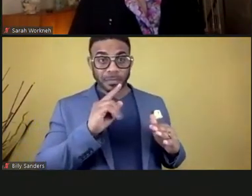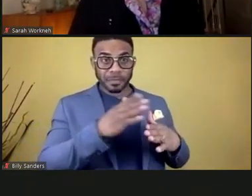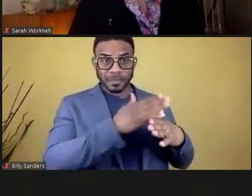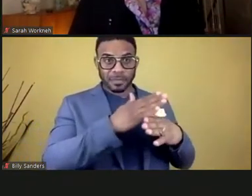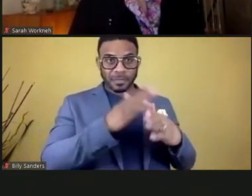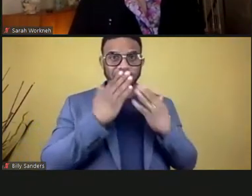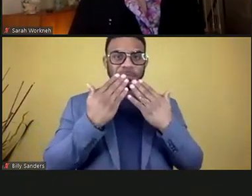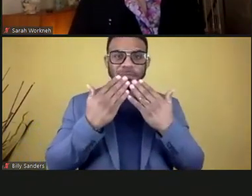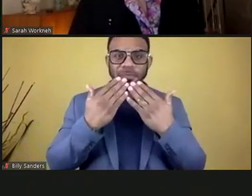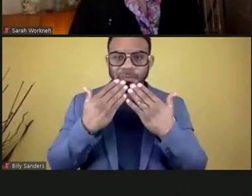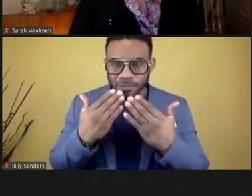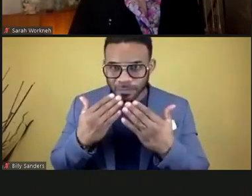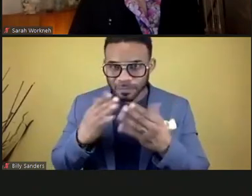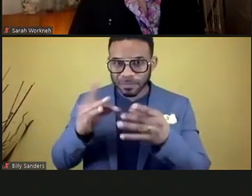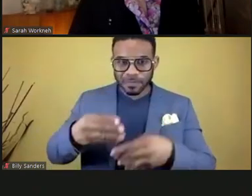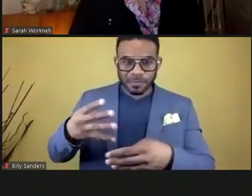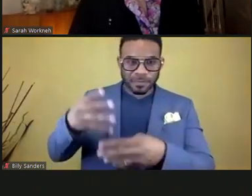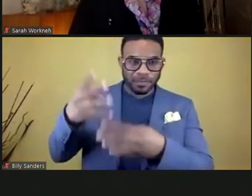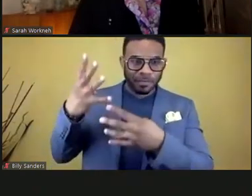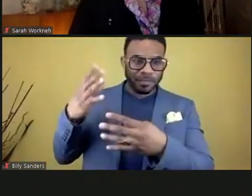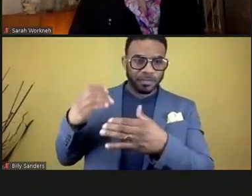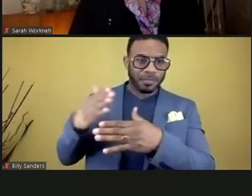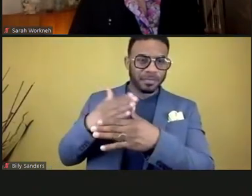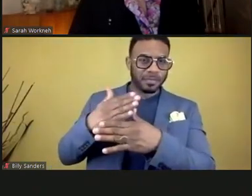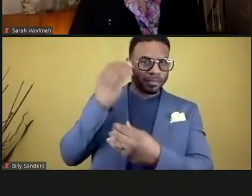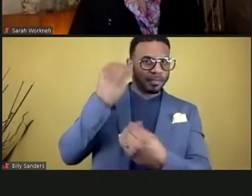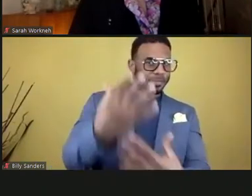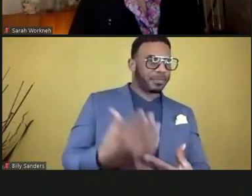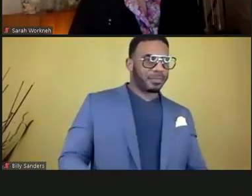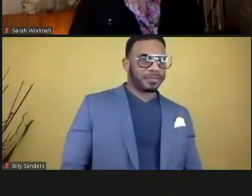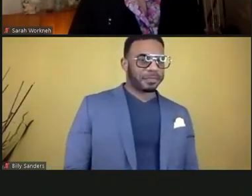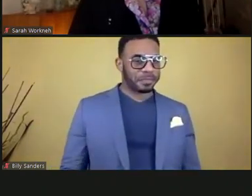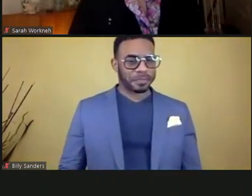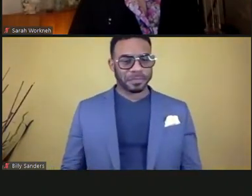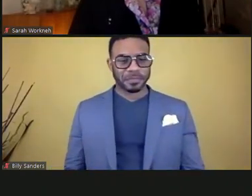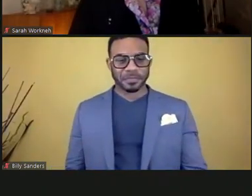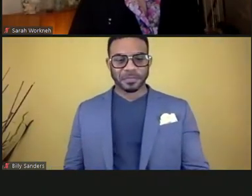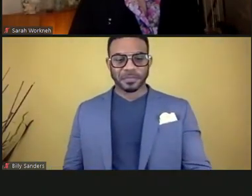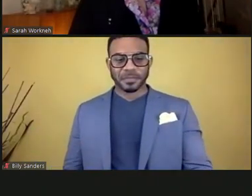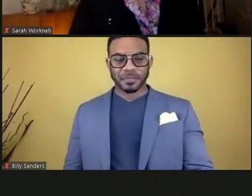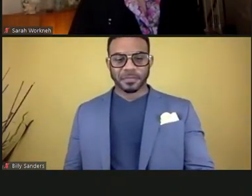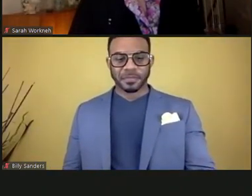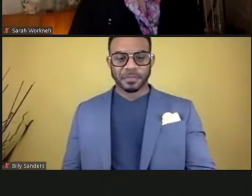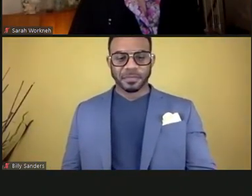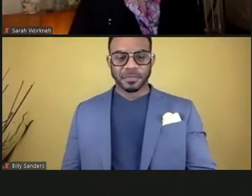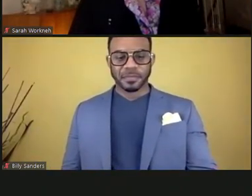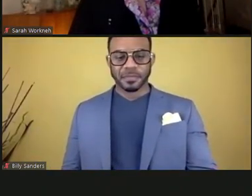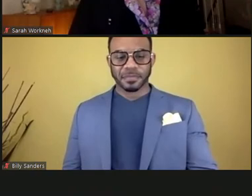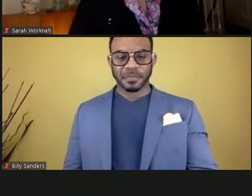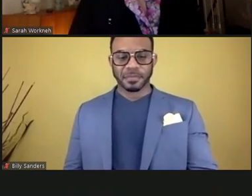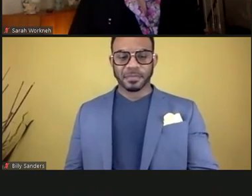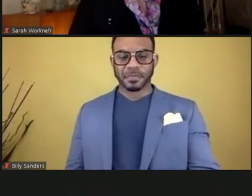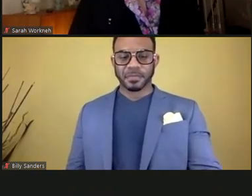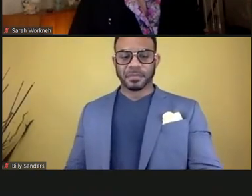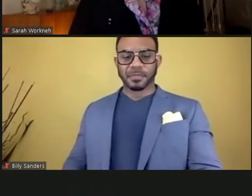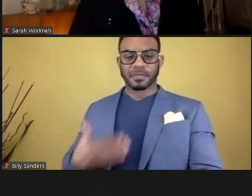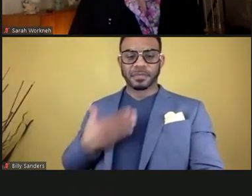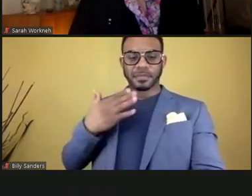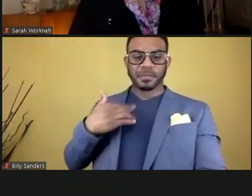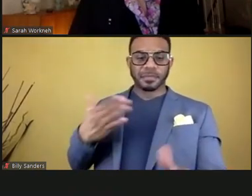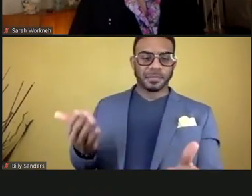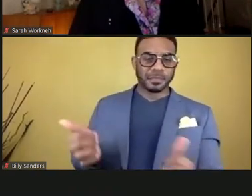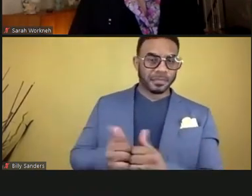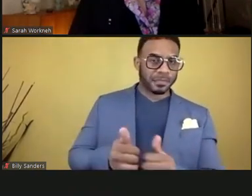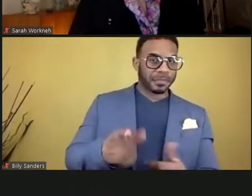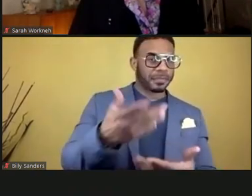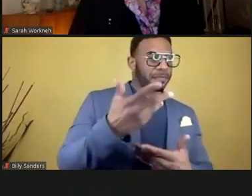their gratitude in the chat box, and I wanted to share that with you all. And I'm grateful that we were together and that